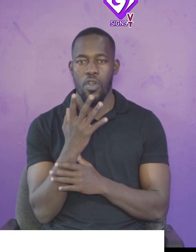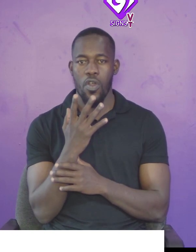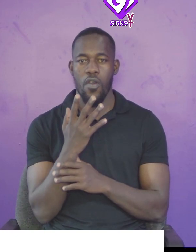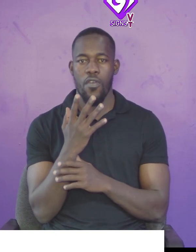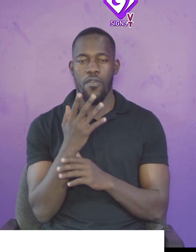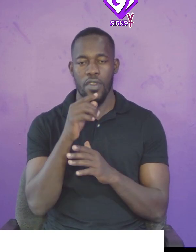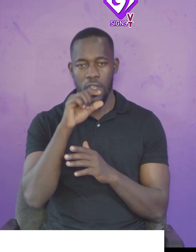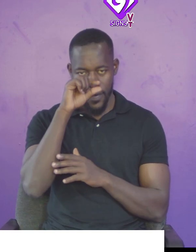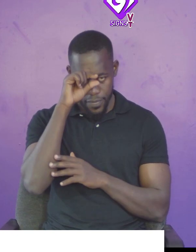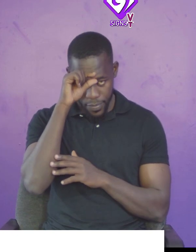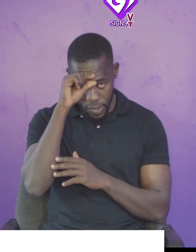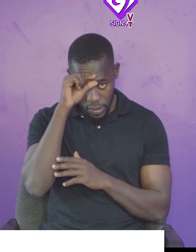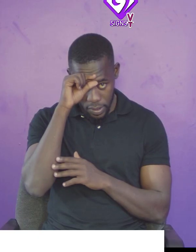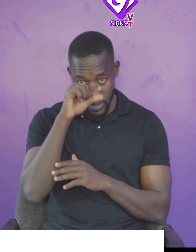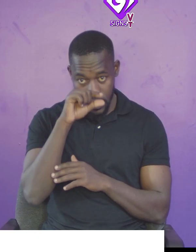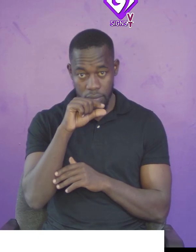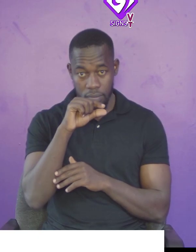State